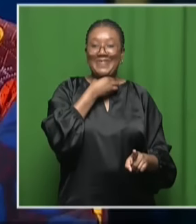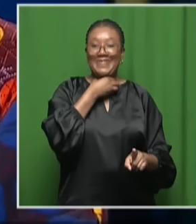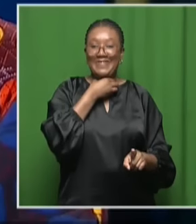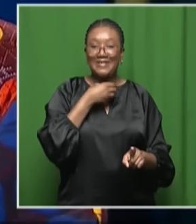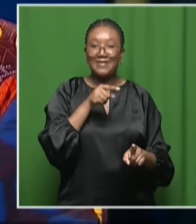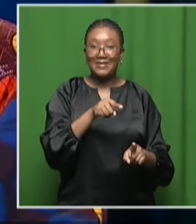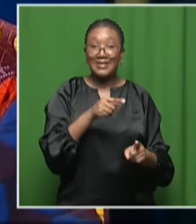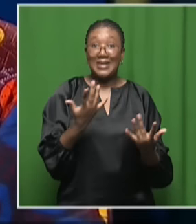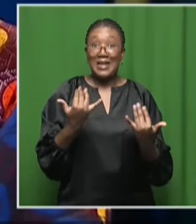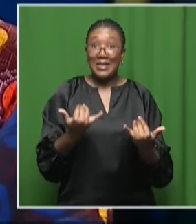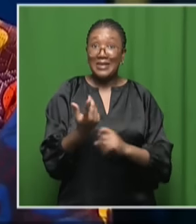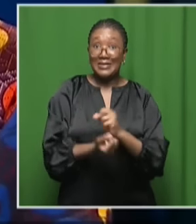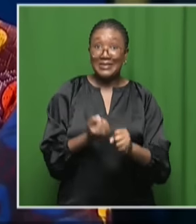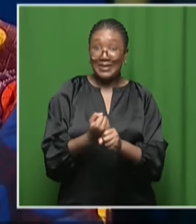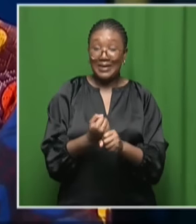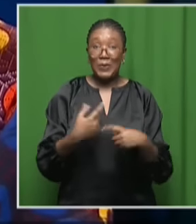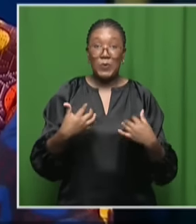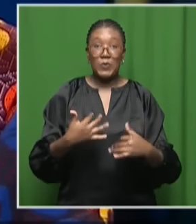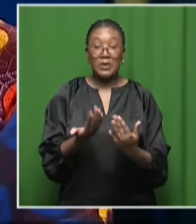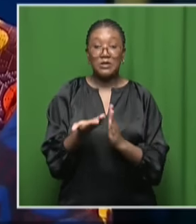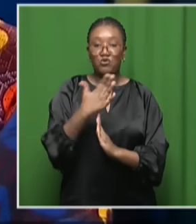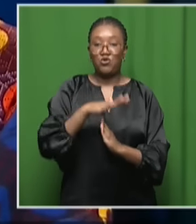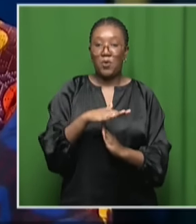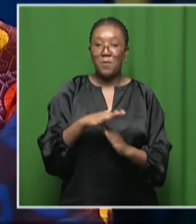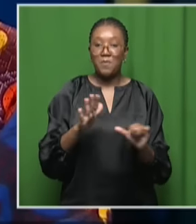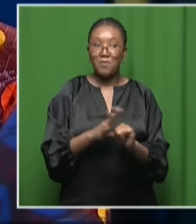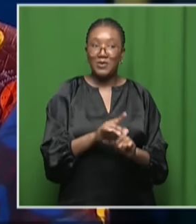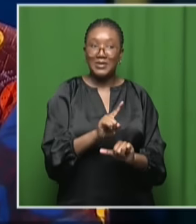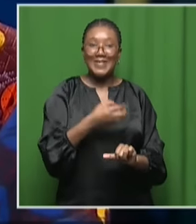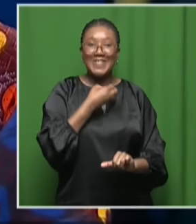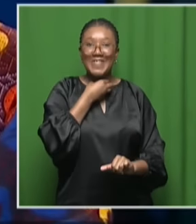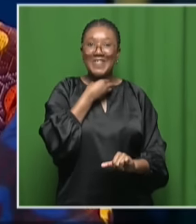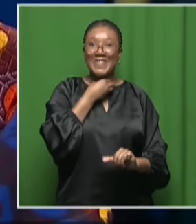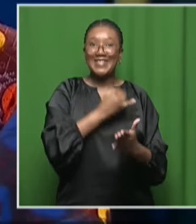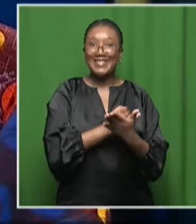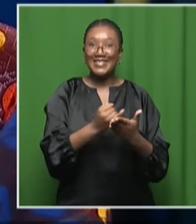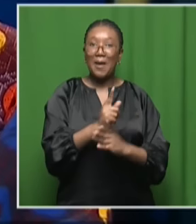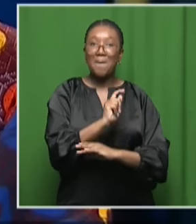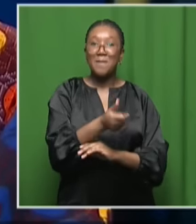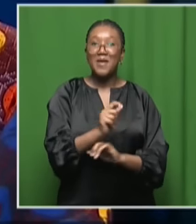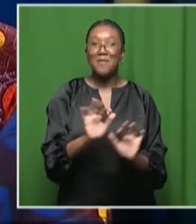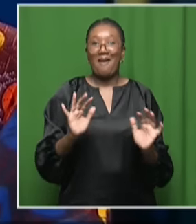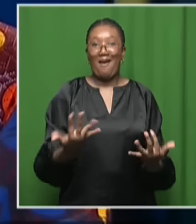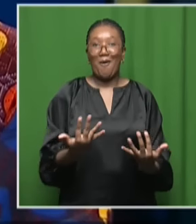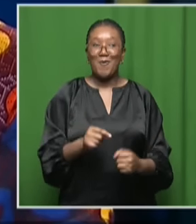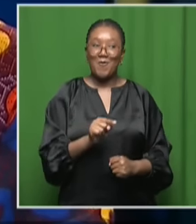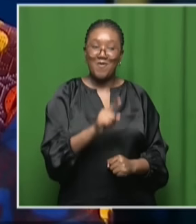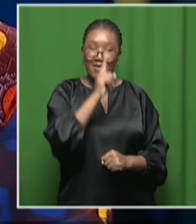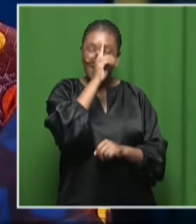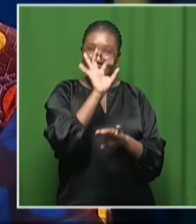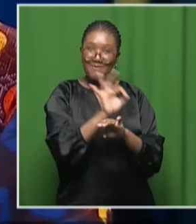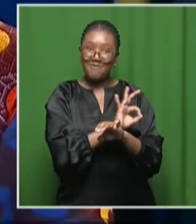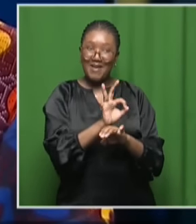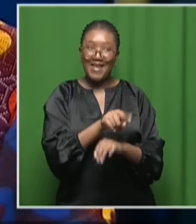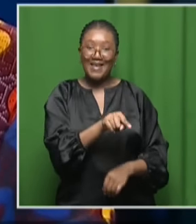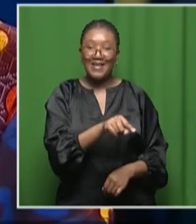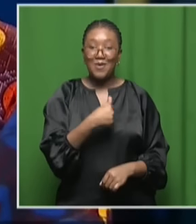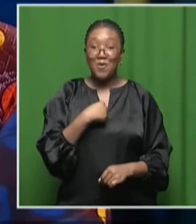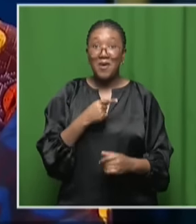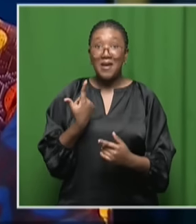agenda for this year, and this question of debt sustainability, because we know that many developing